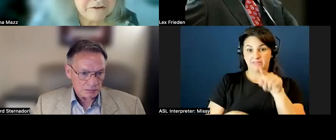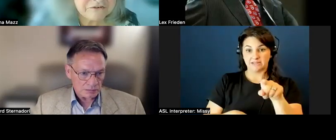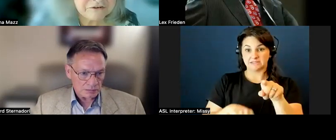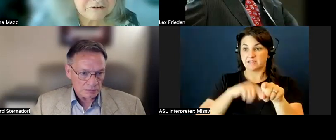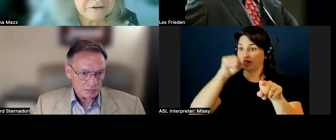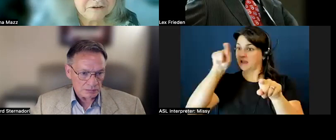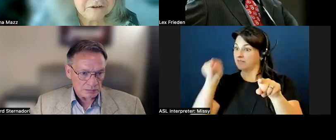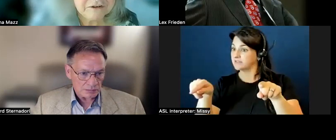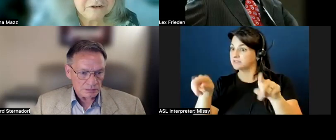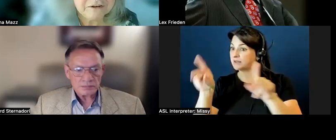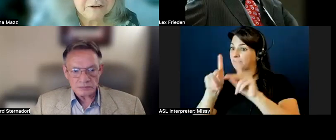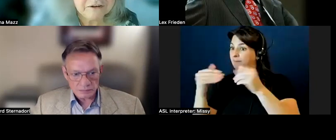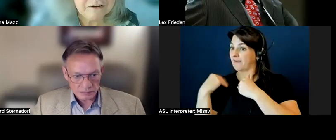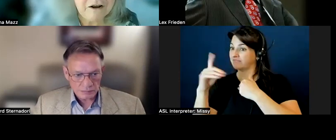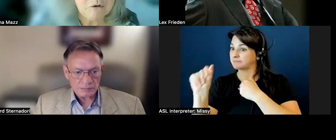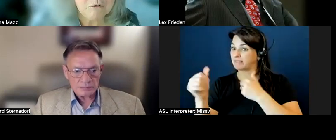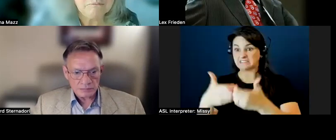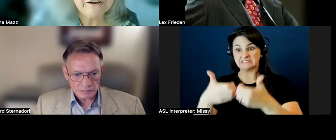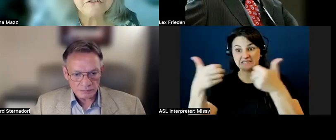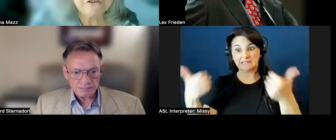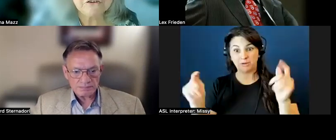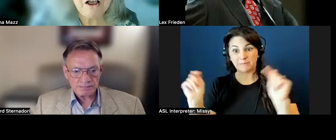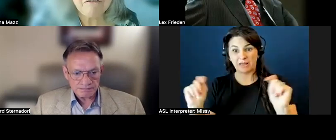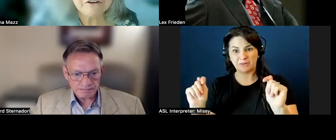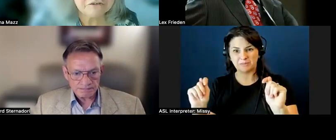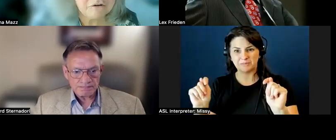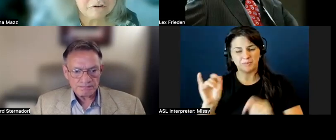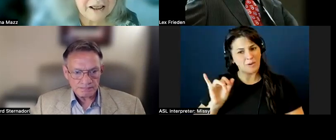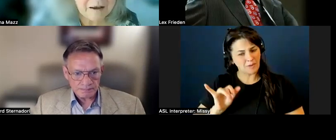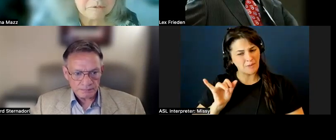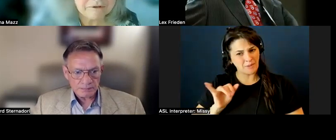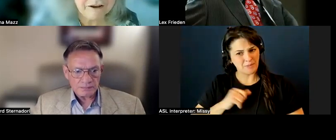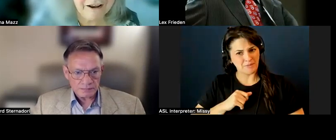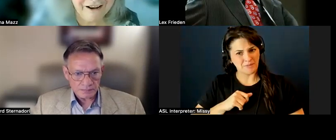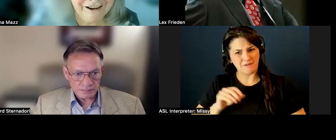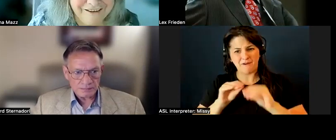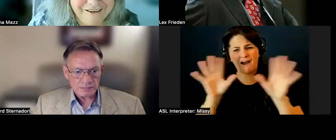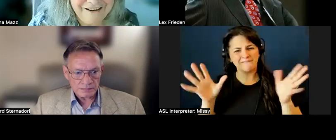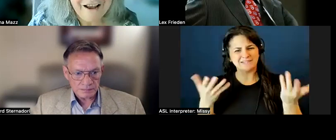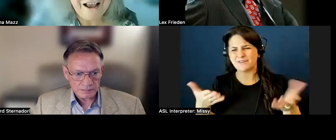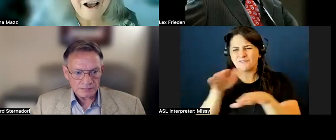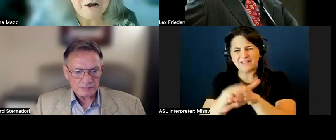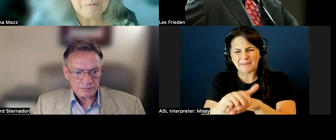with disabilities? Mm-hmm. No, because there's an obvious overlap.